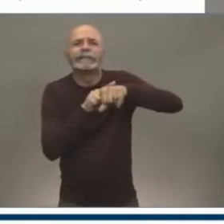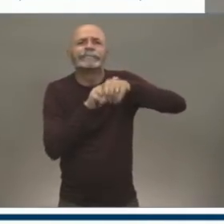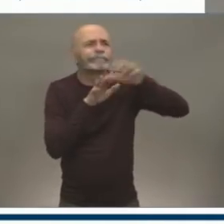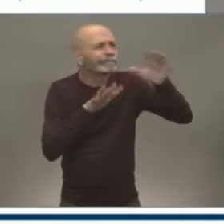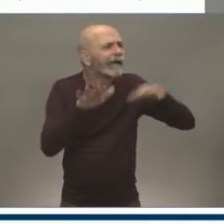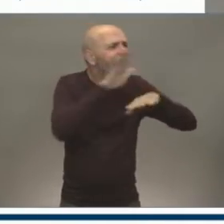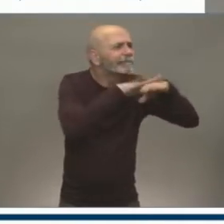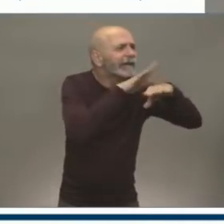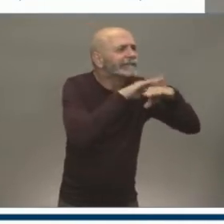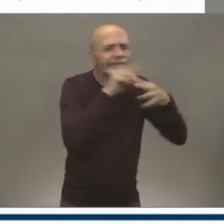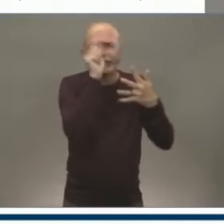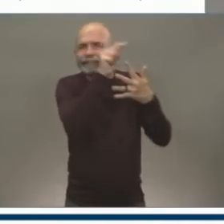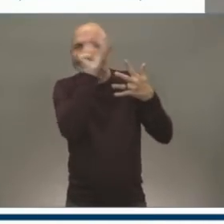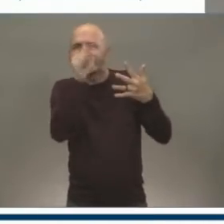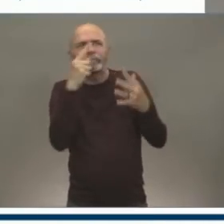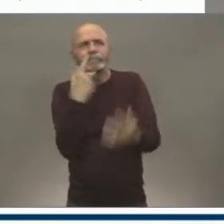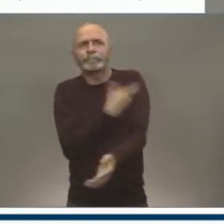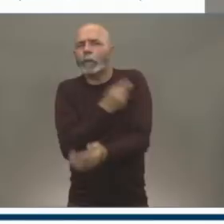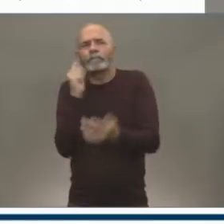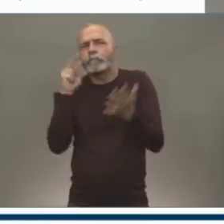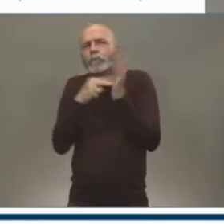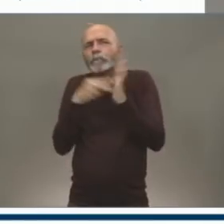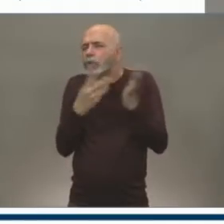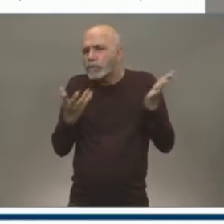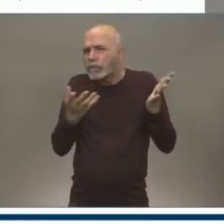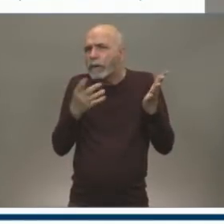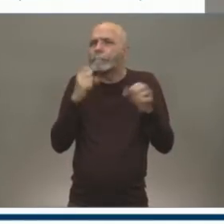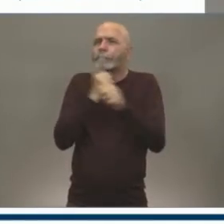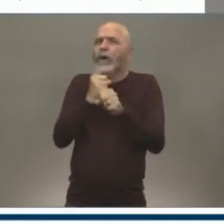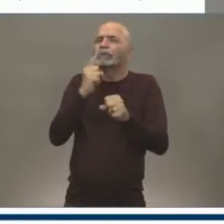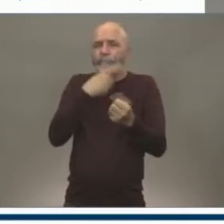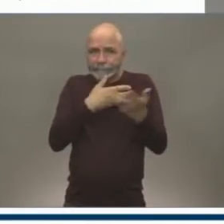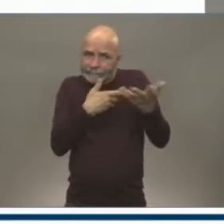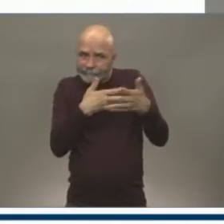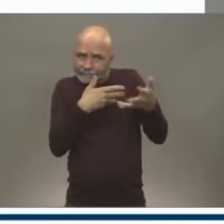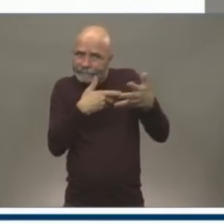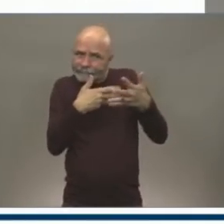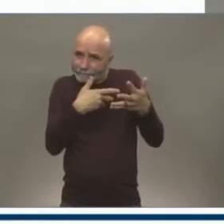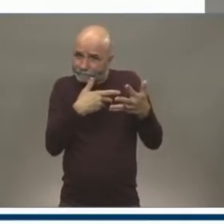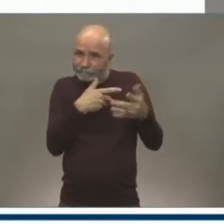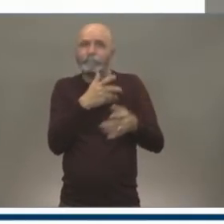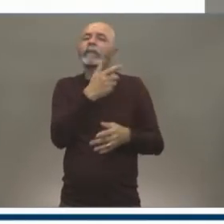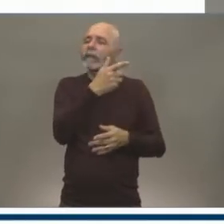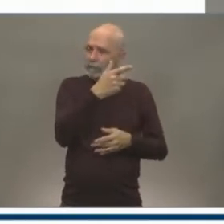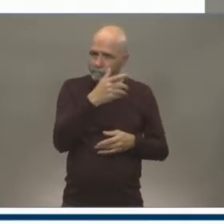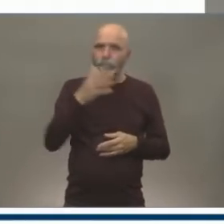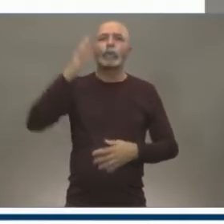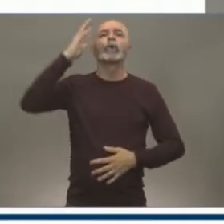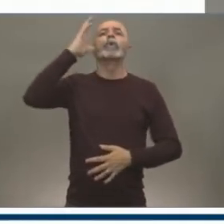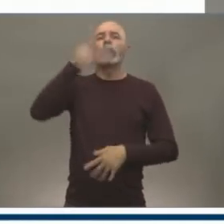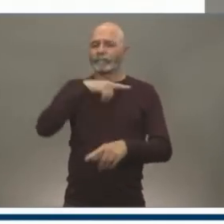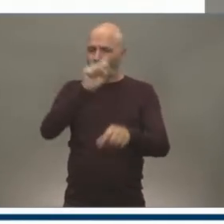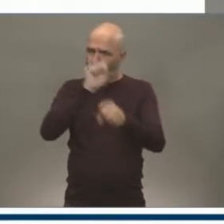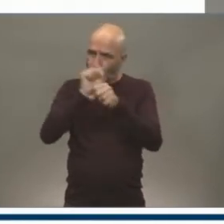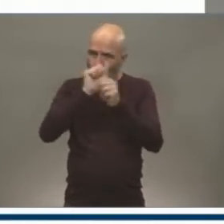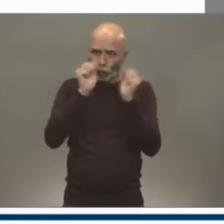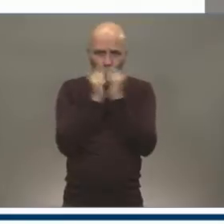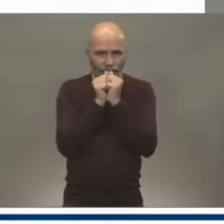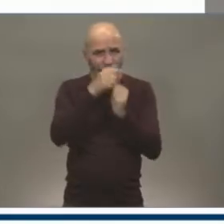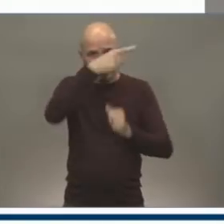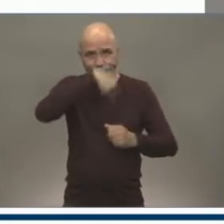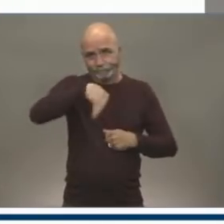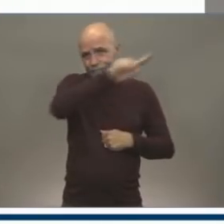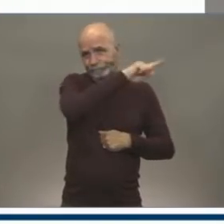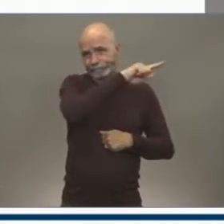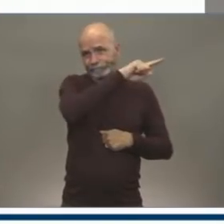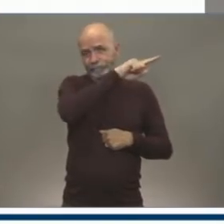Immunization, and we're working with them, and they have high-level guidance, and we're now working with them to produce more